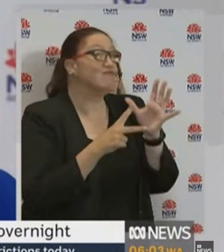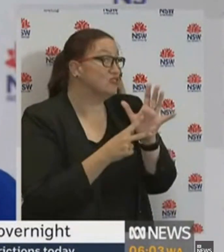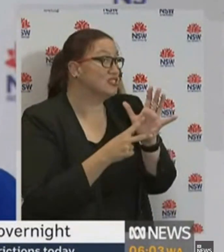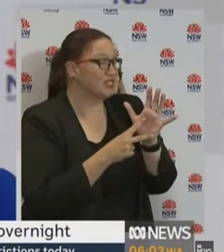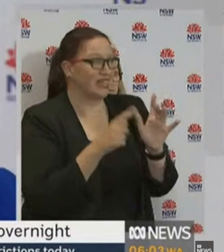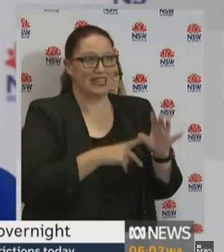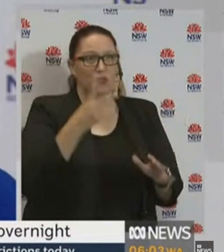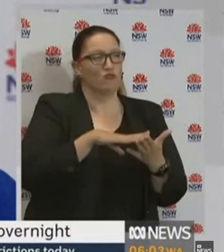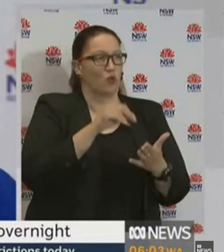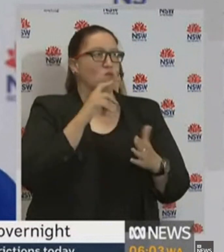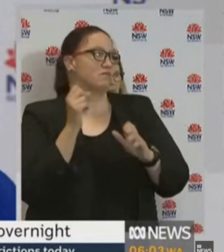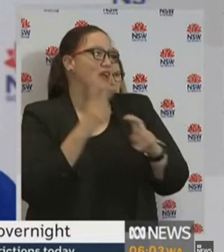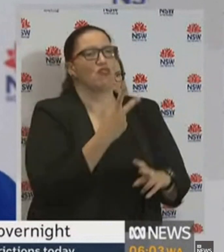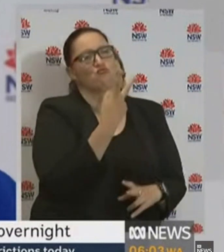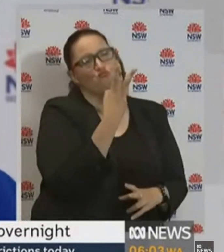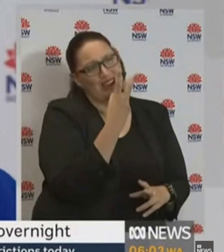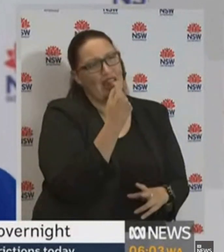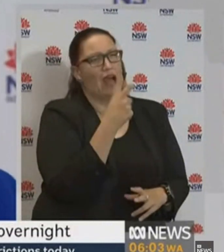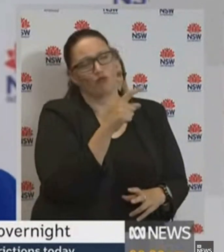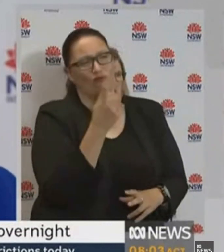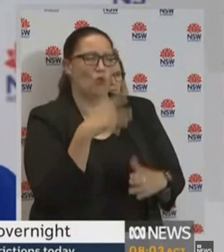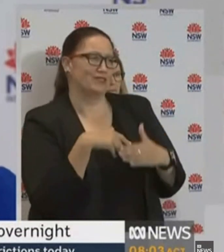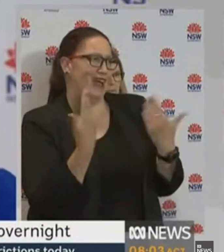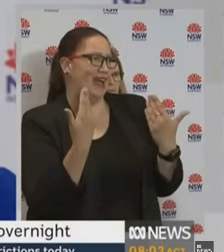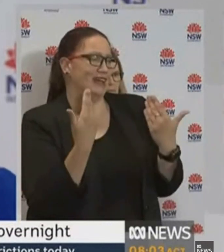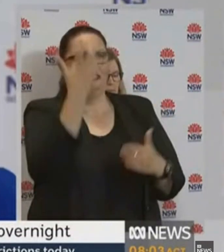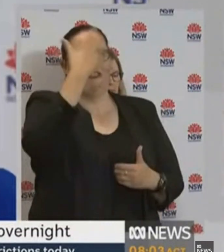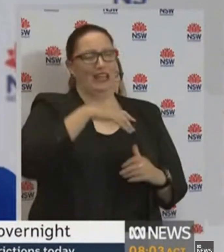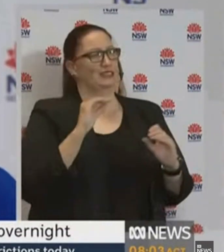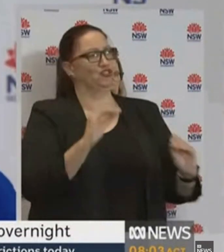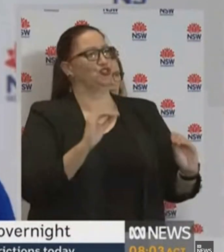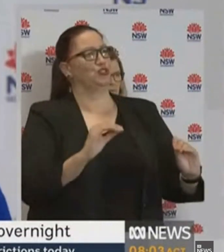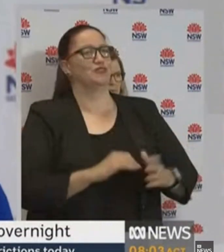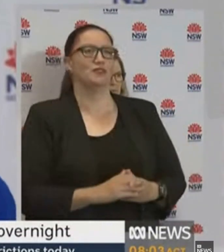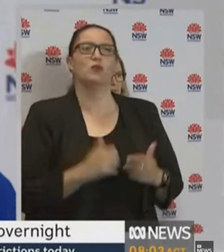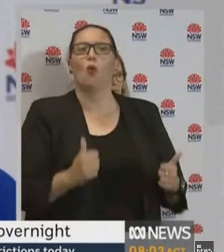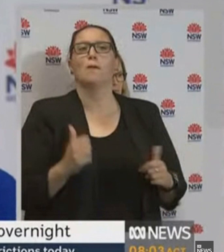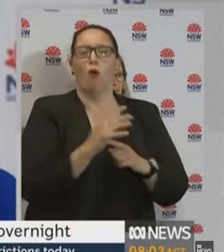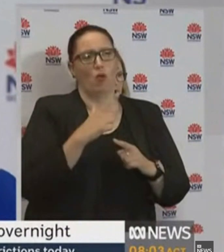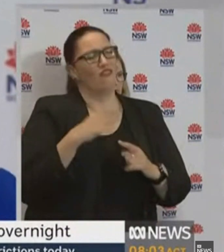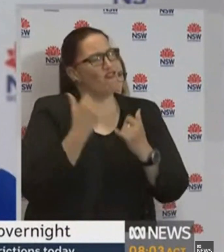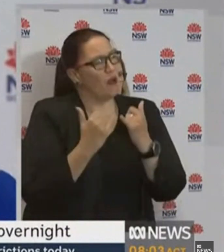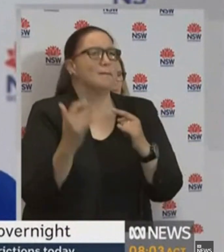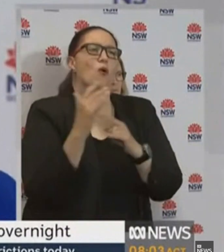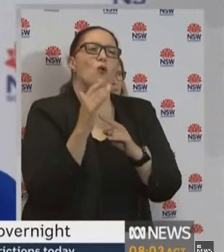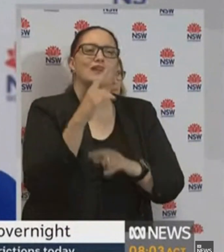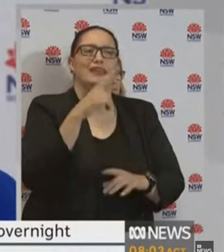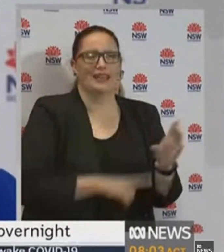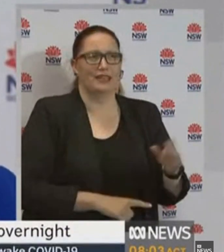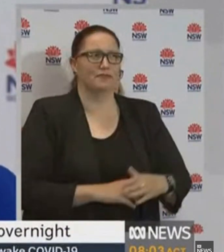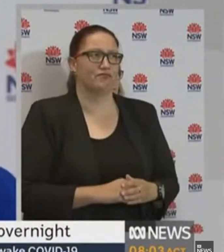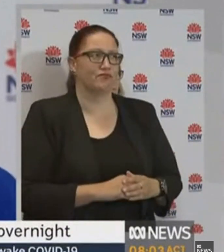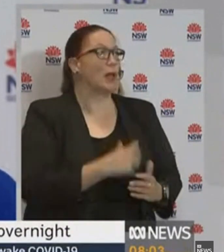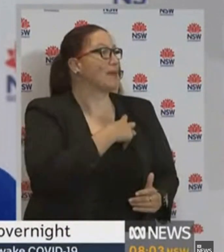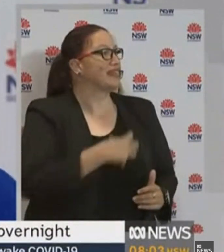forward to that number increasing obviously next week and the week after that. Minister Mitchell and her team do need hearty congratulations.